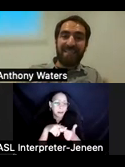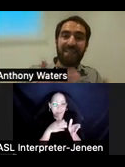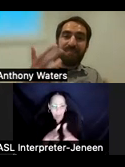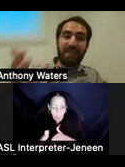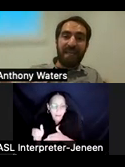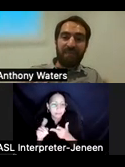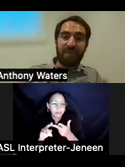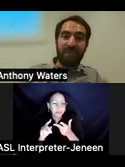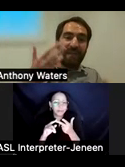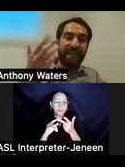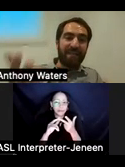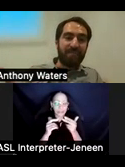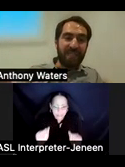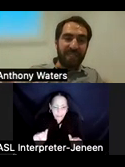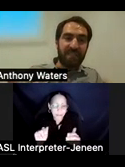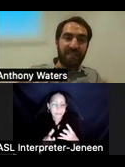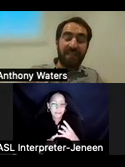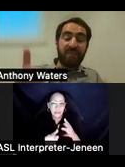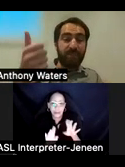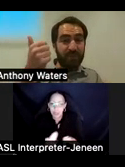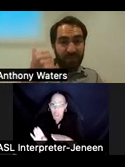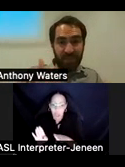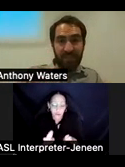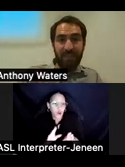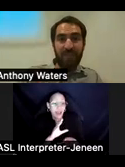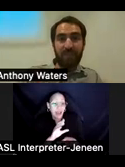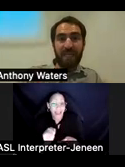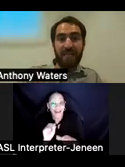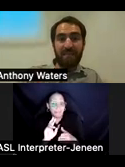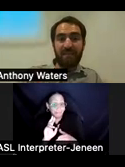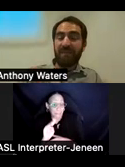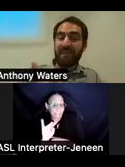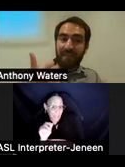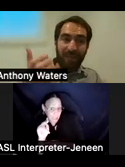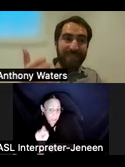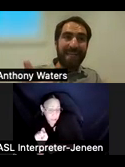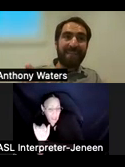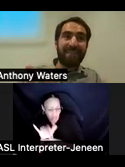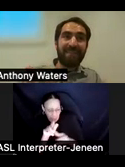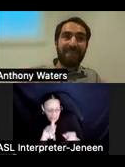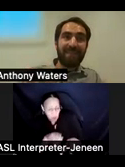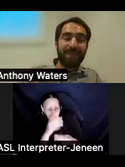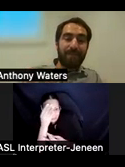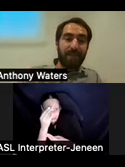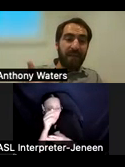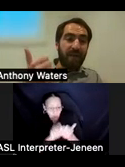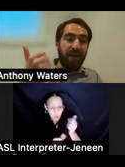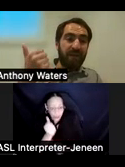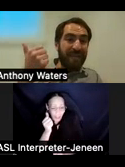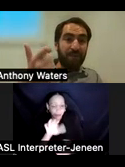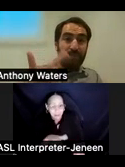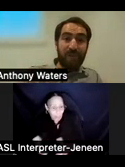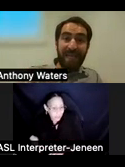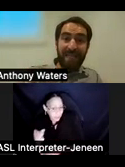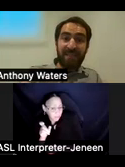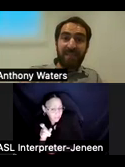intent, behavior, and means. Is the person thinking about suicide, thinking about death? Or do